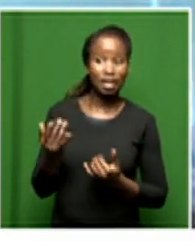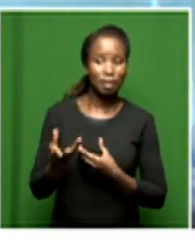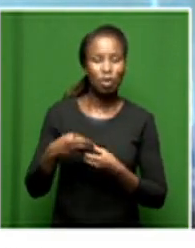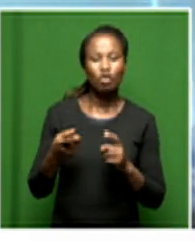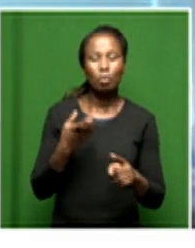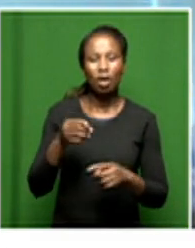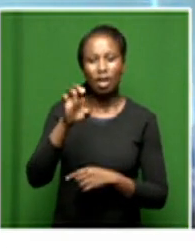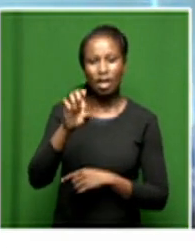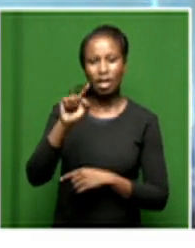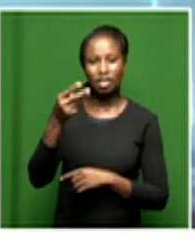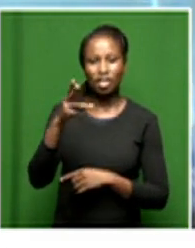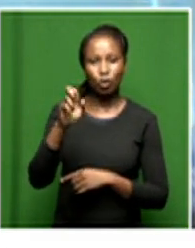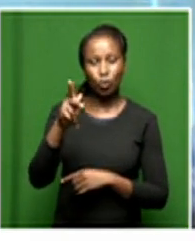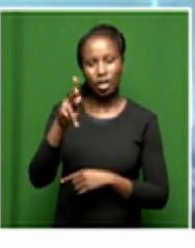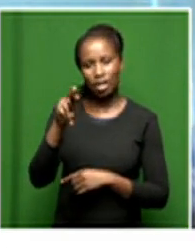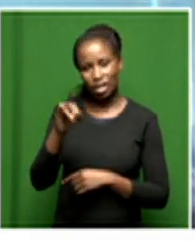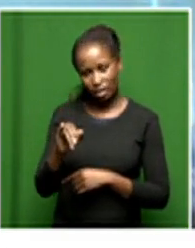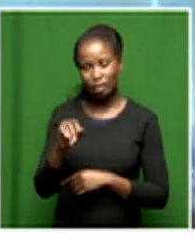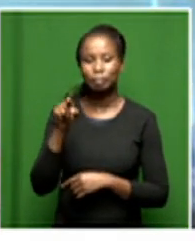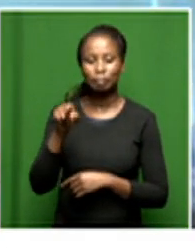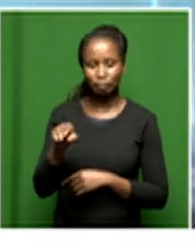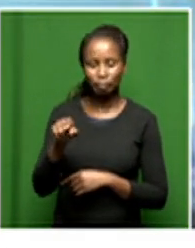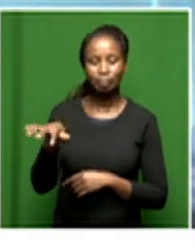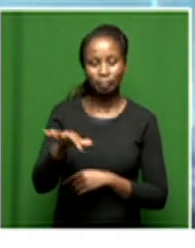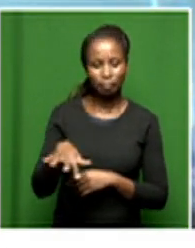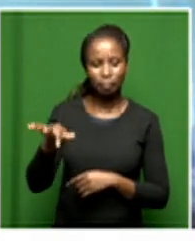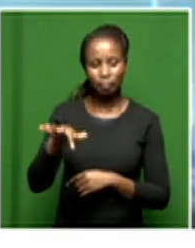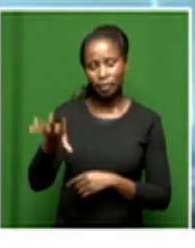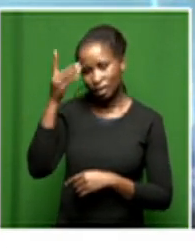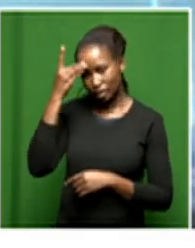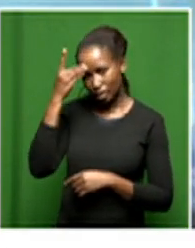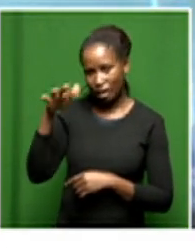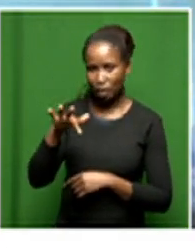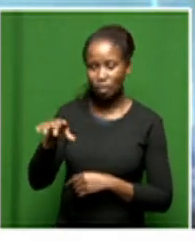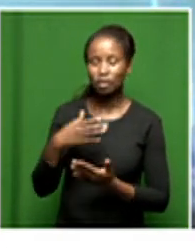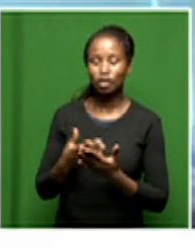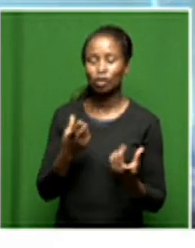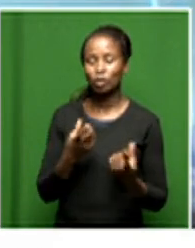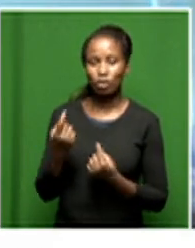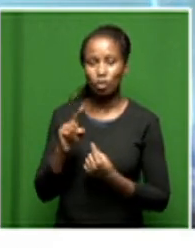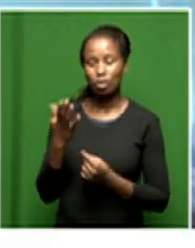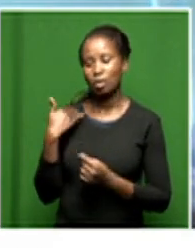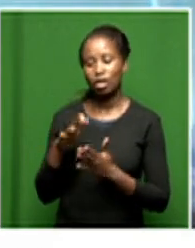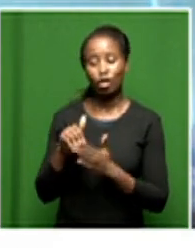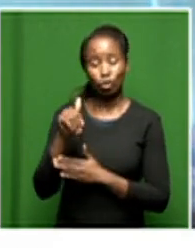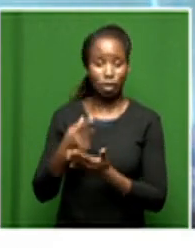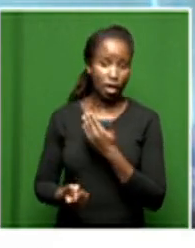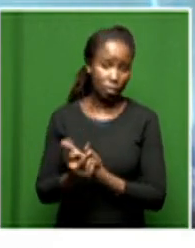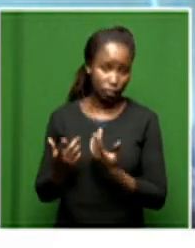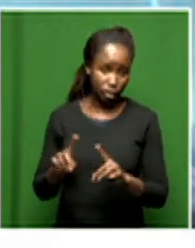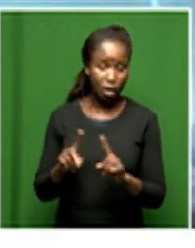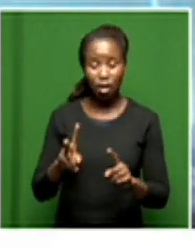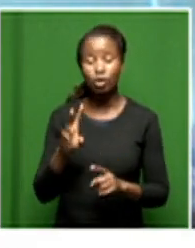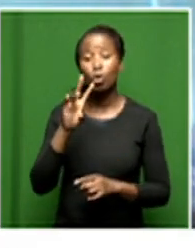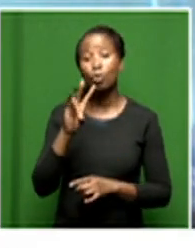The EFF have shown a lot of growth in eThekwini and southern KwaZulu-Natal in the last few by-elections. And what we saw on